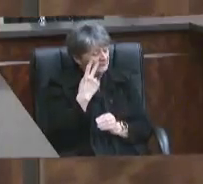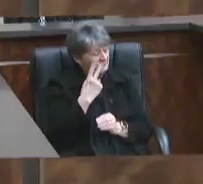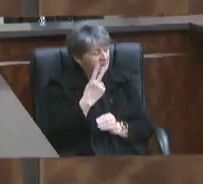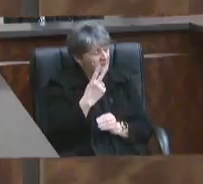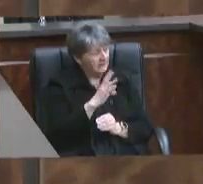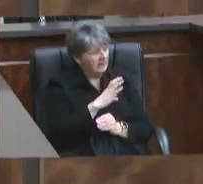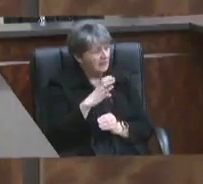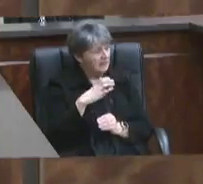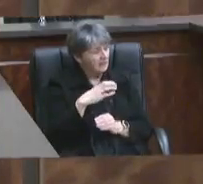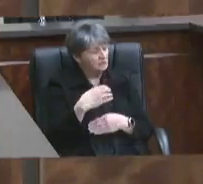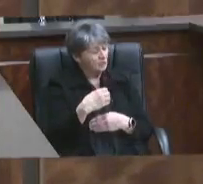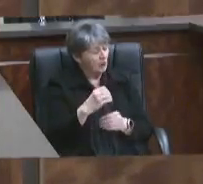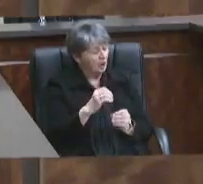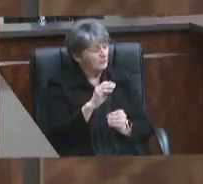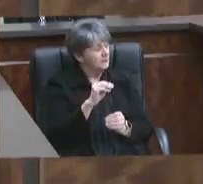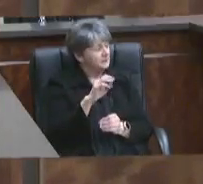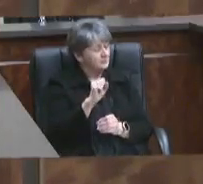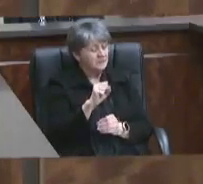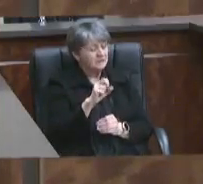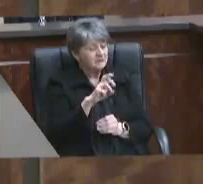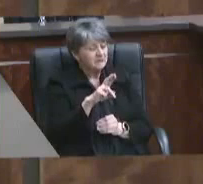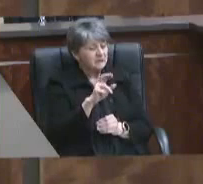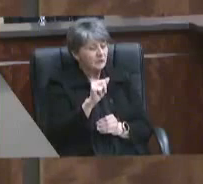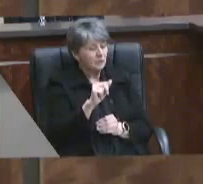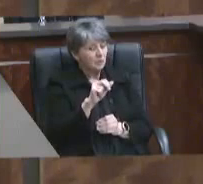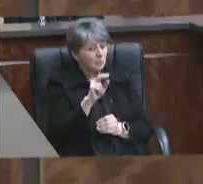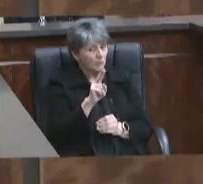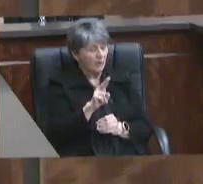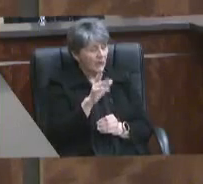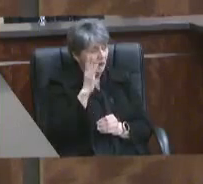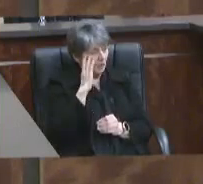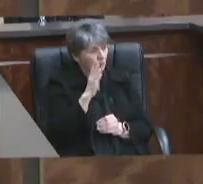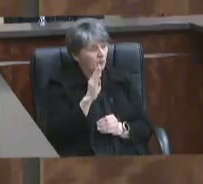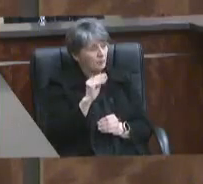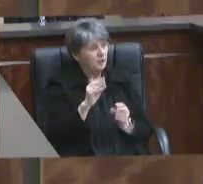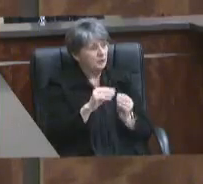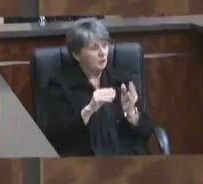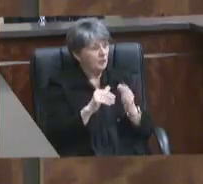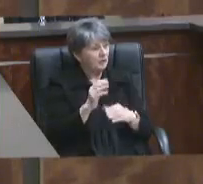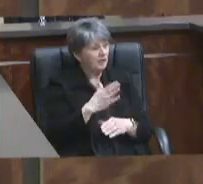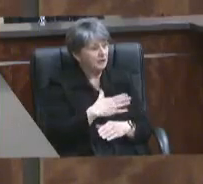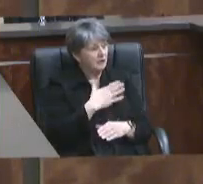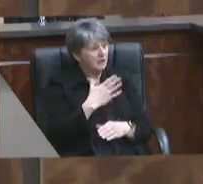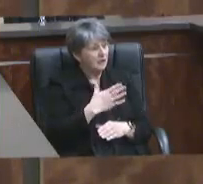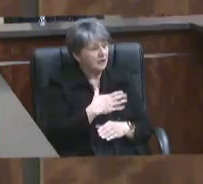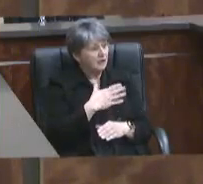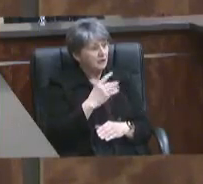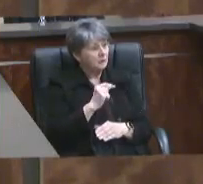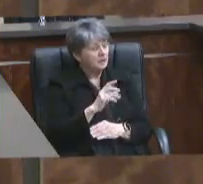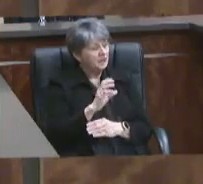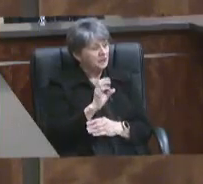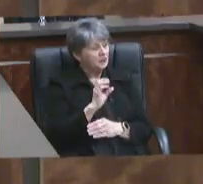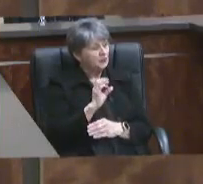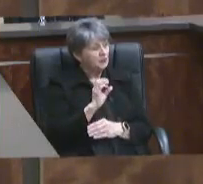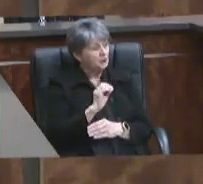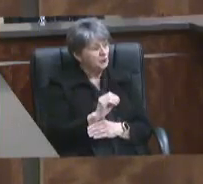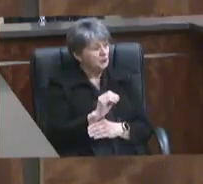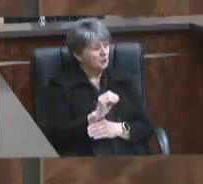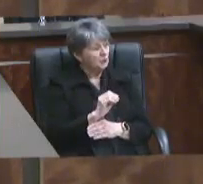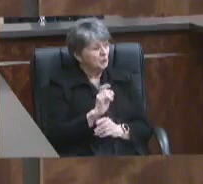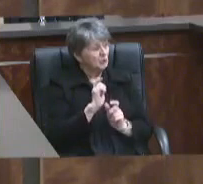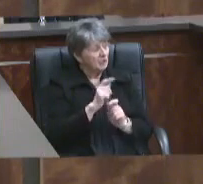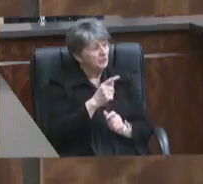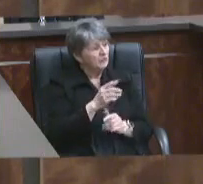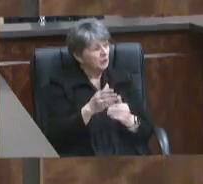office. Ms. Rao, our clerk to the council, will be more than happy to take care of whatever